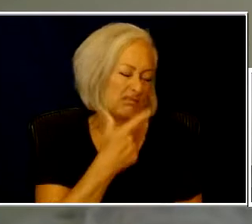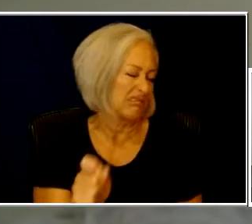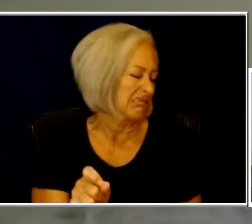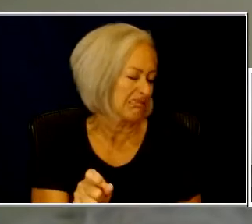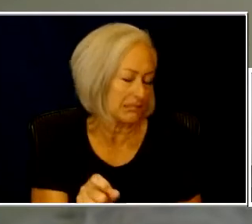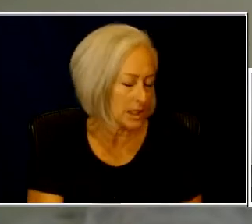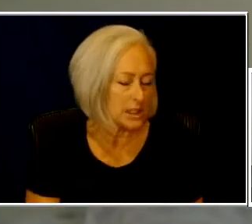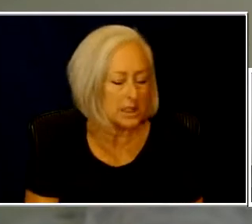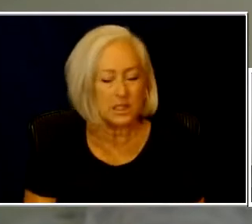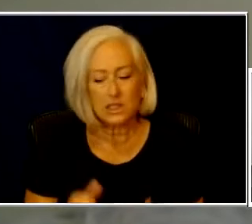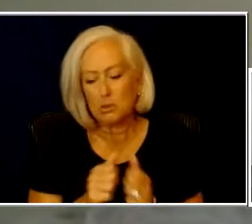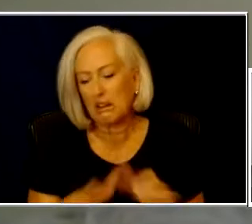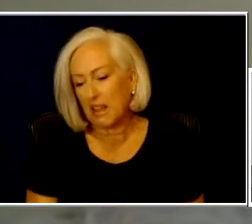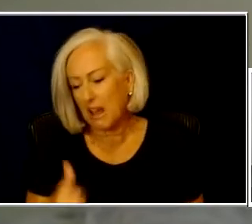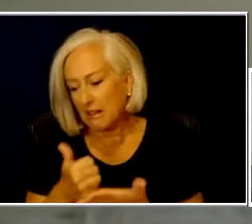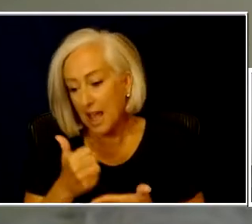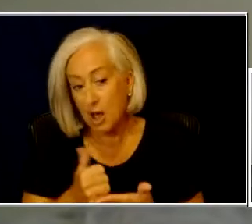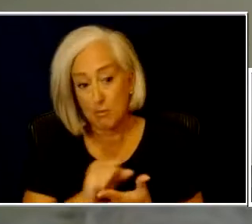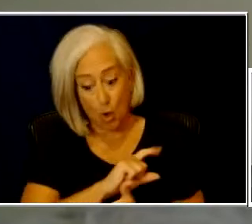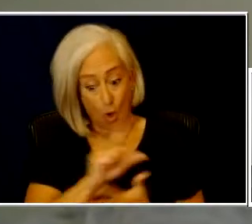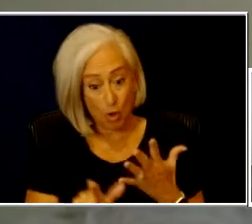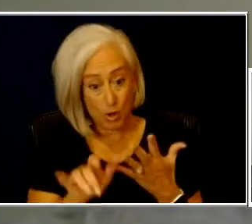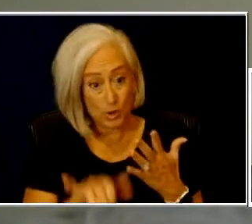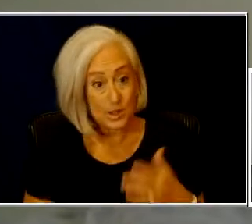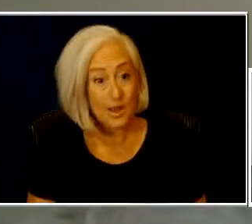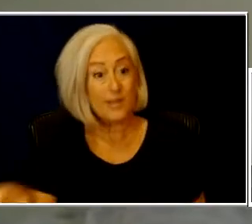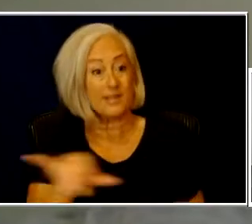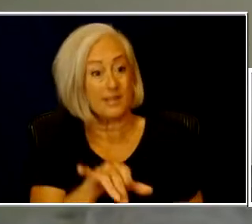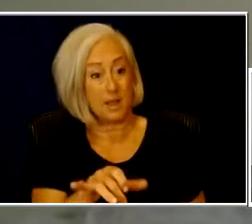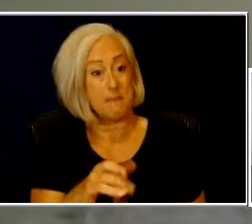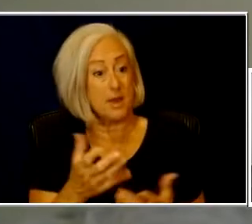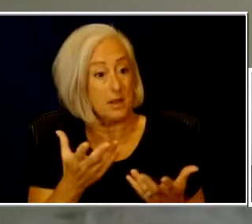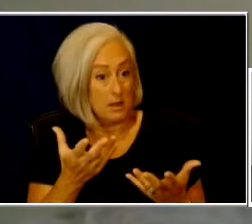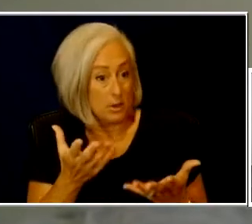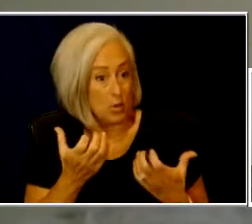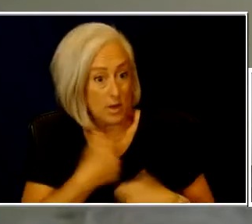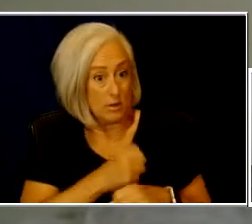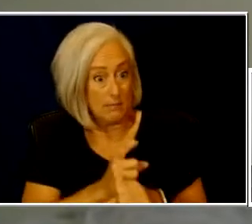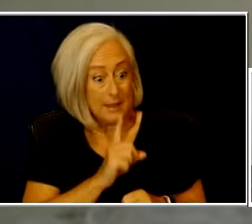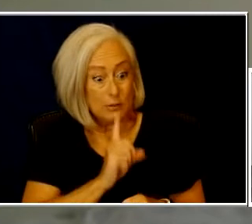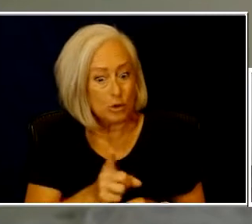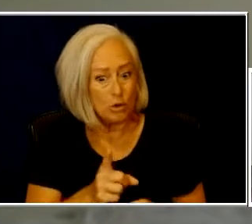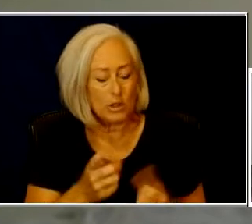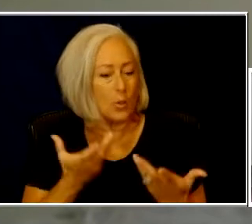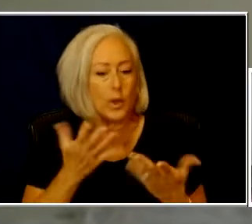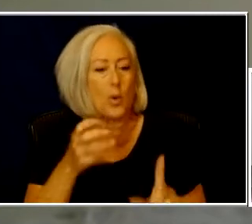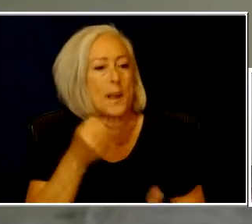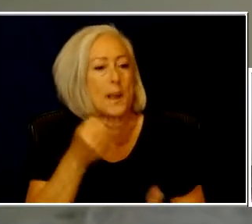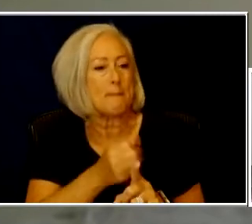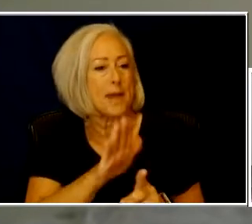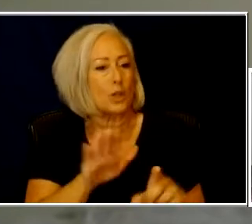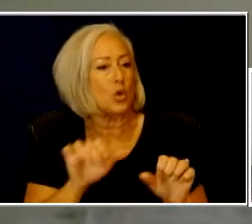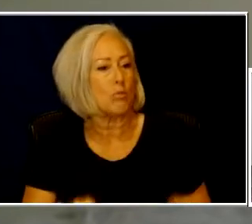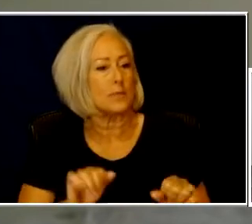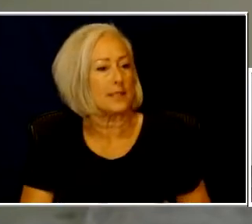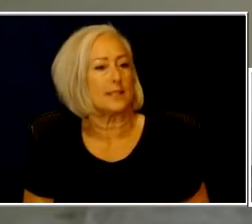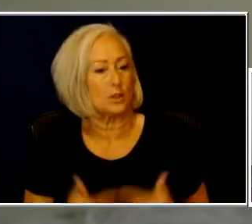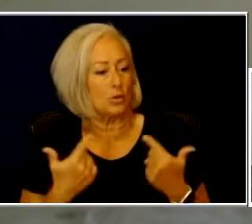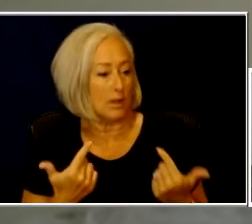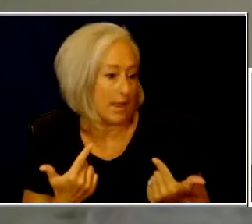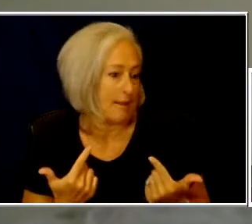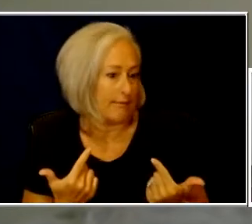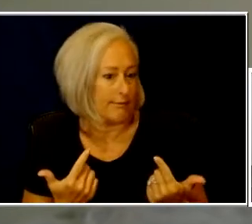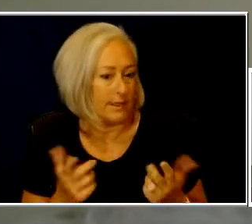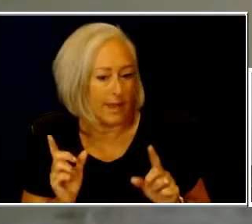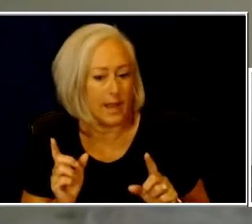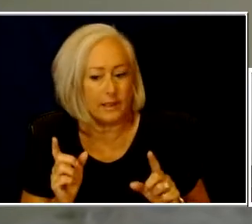Those symptoms are all the same. And so we want to see that that's impacting your ability to live life, to go to work, to interact with others. Some people also have